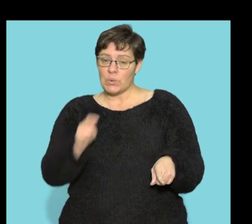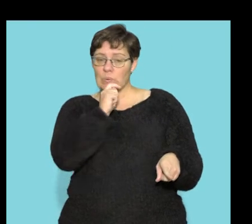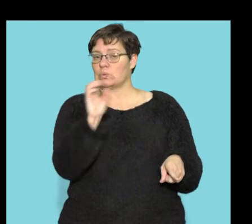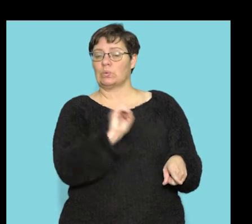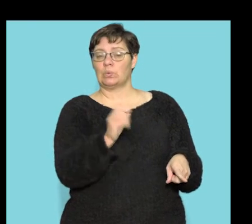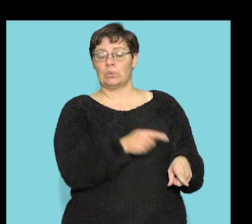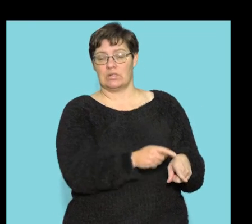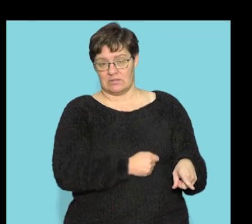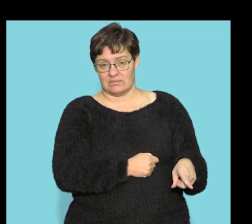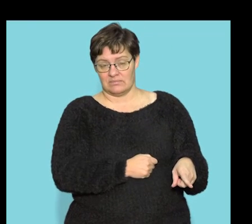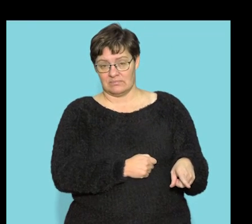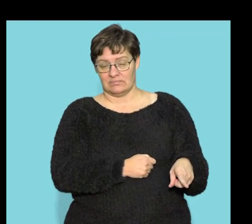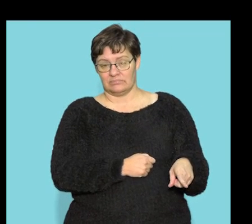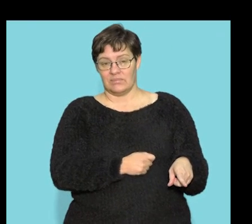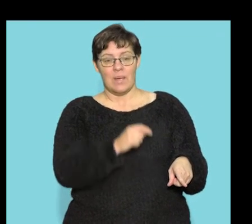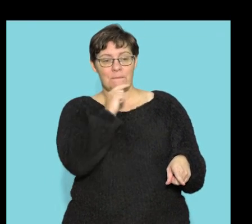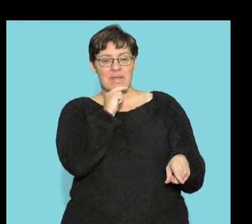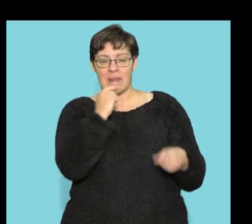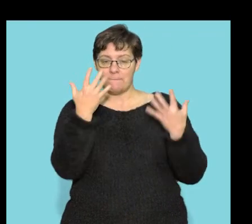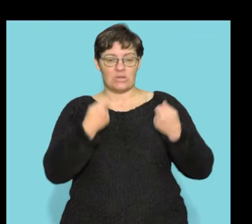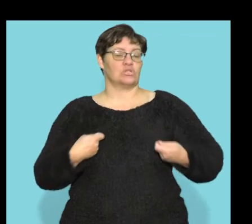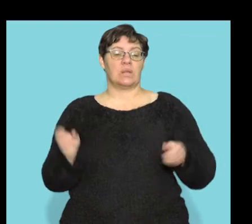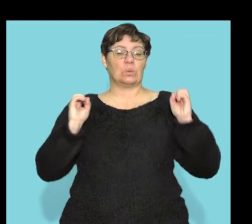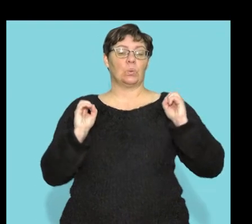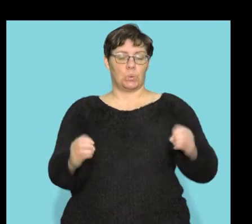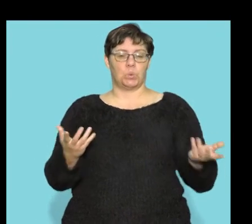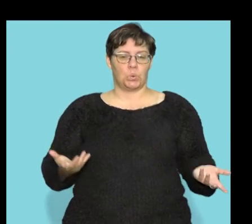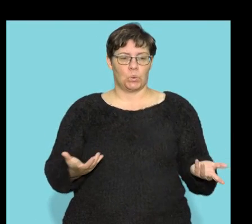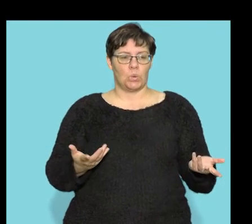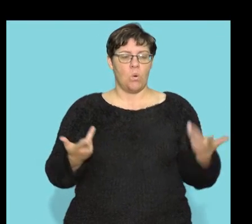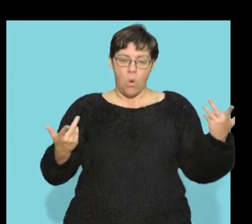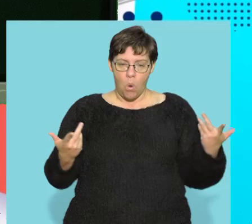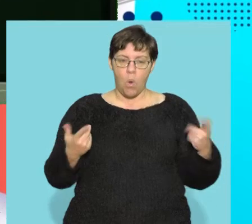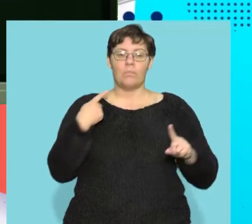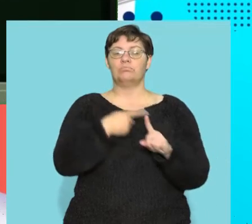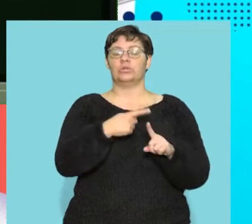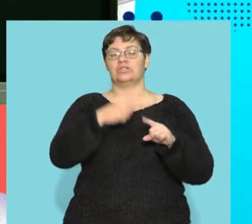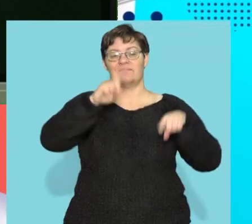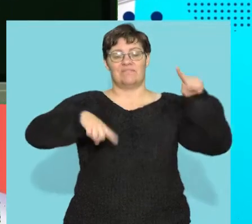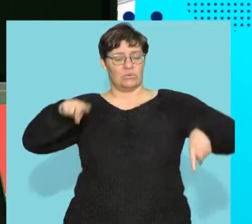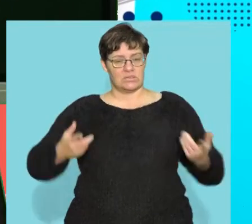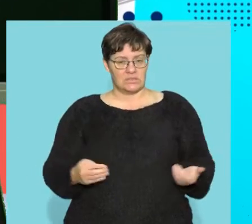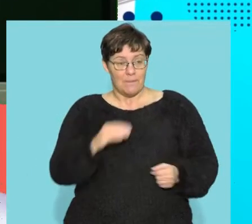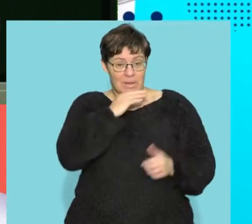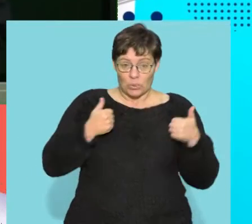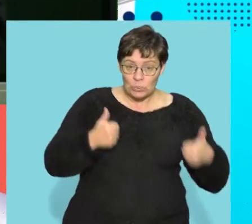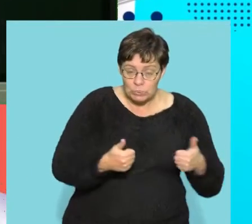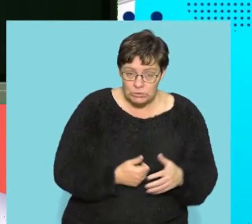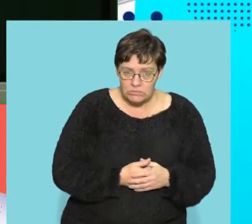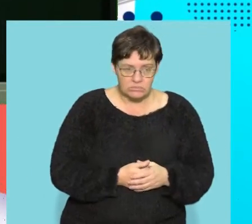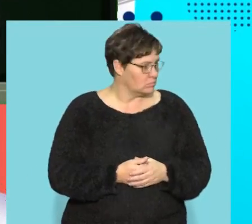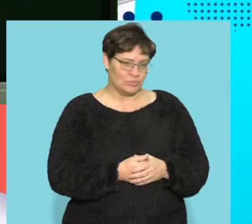means we underspent the budget, or it's a positive variance. Does that mean it's good?